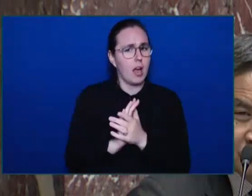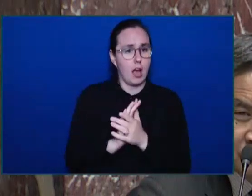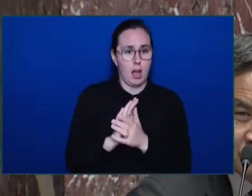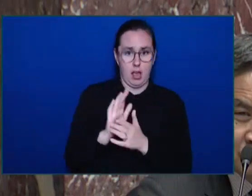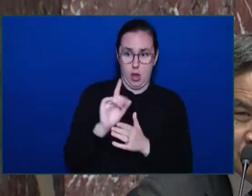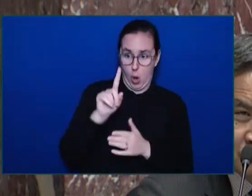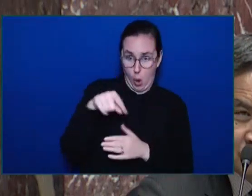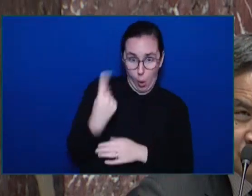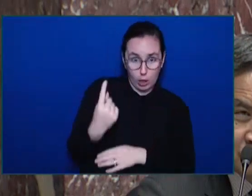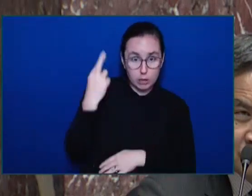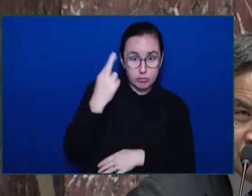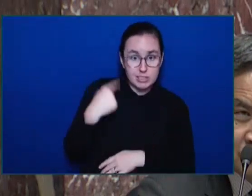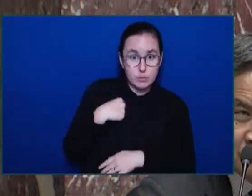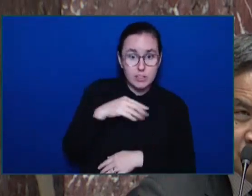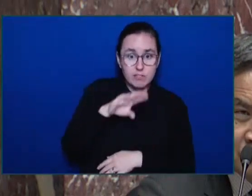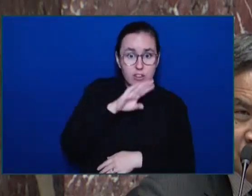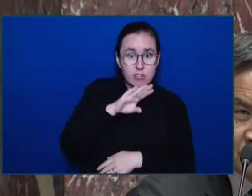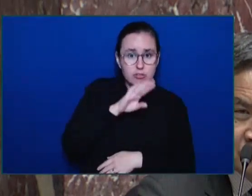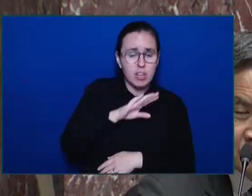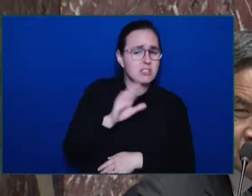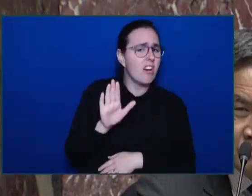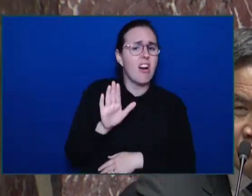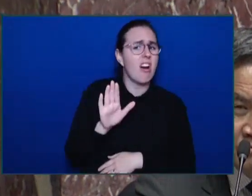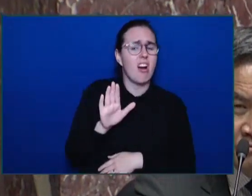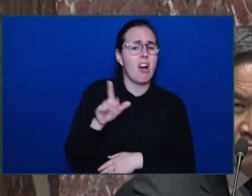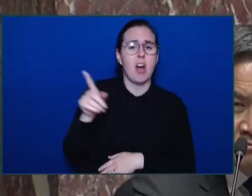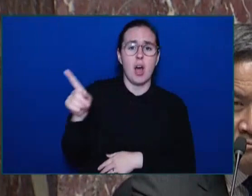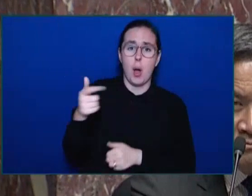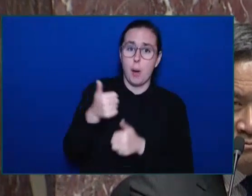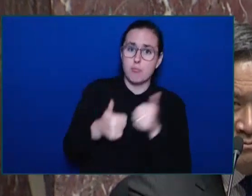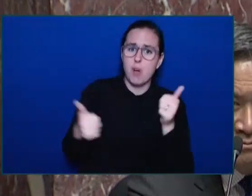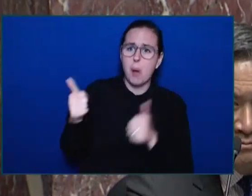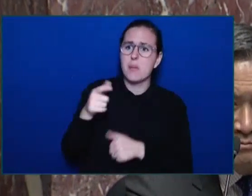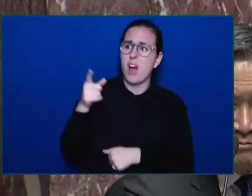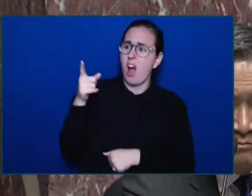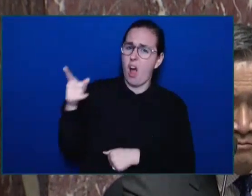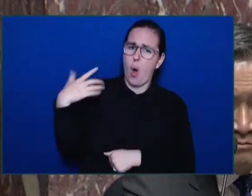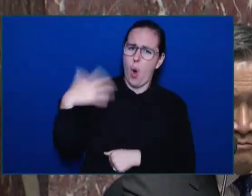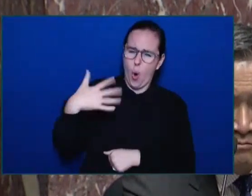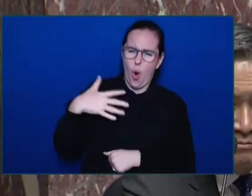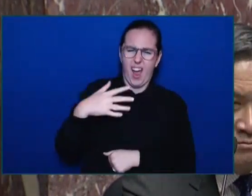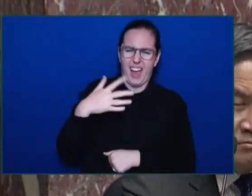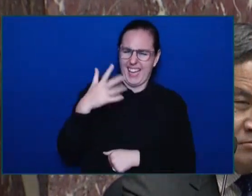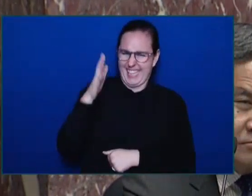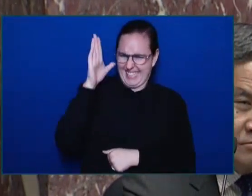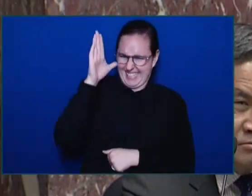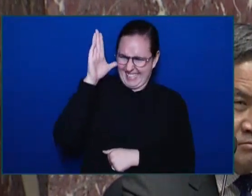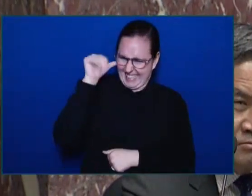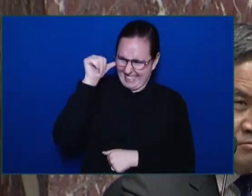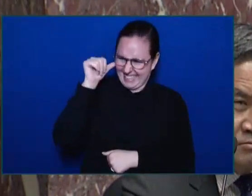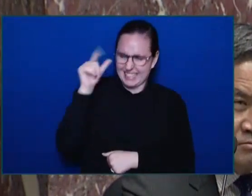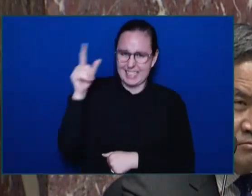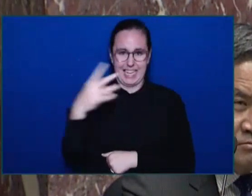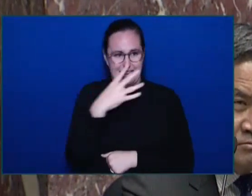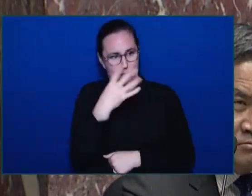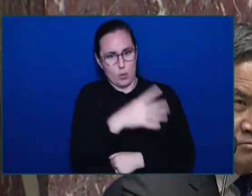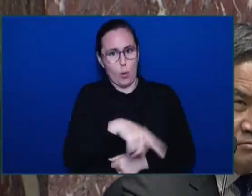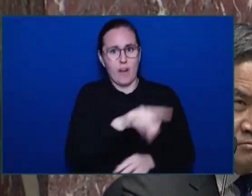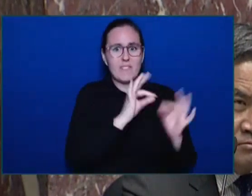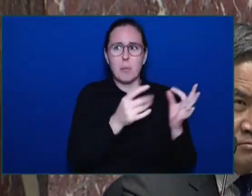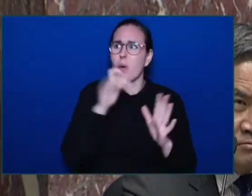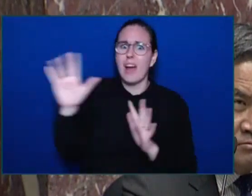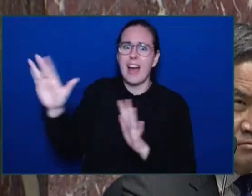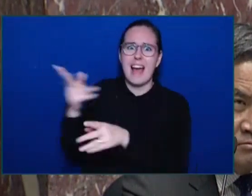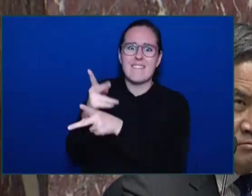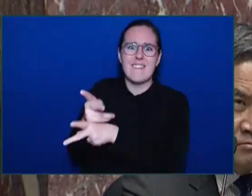refusal to do something that many families are asking him to do, and that is to ban the use of dangerous